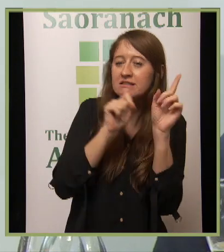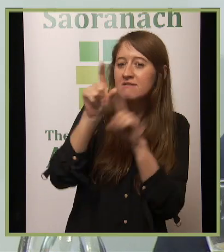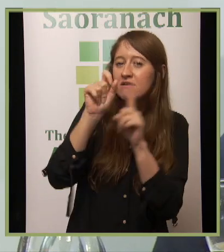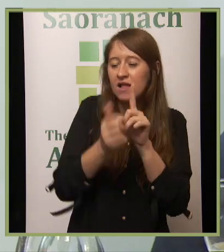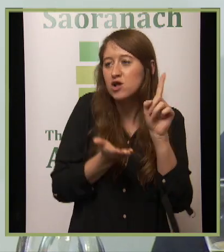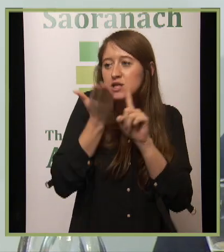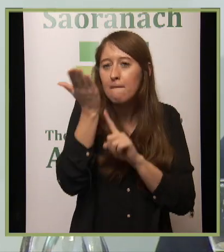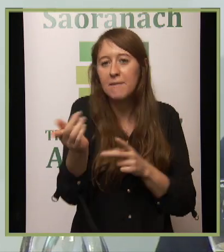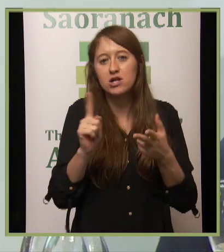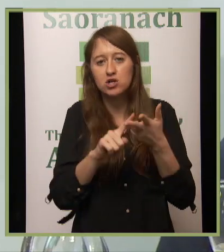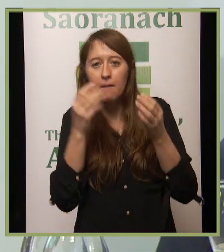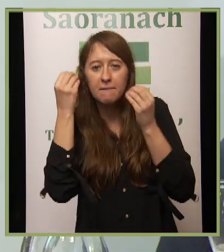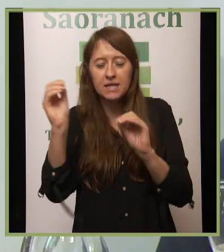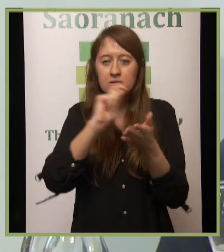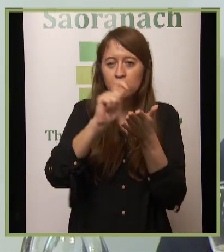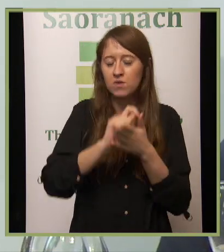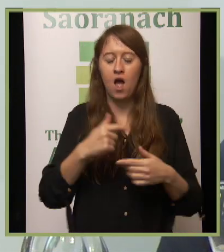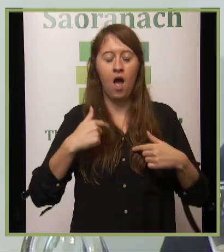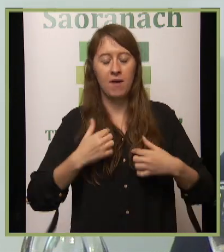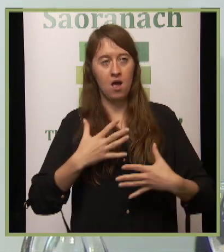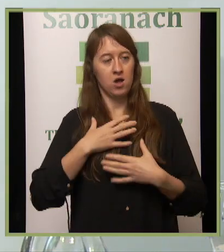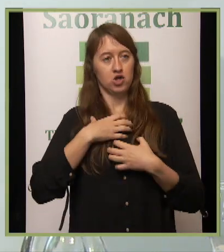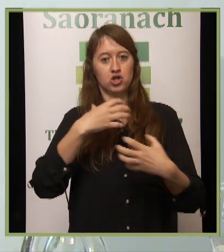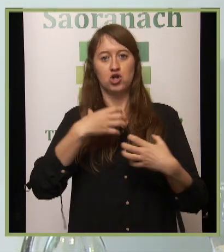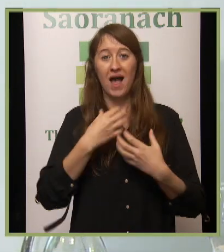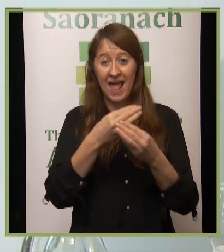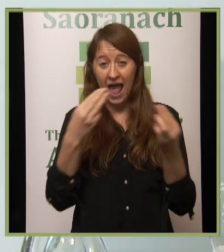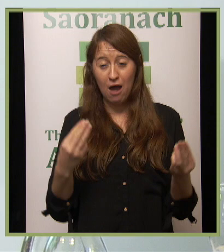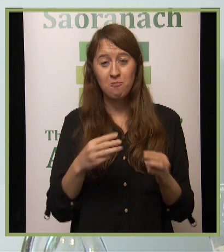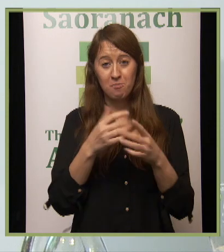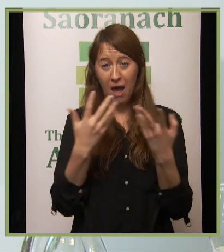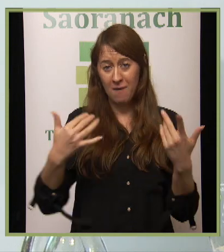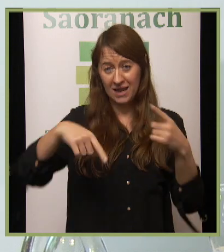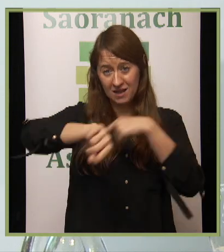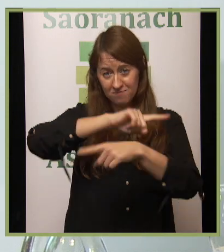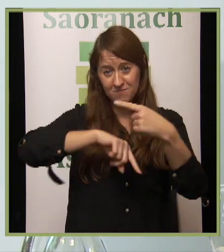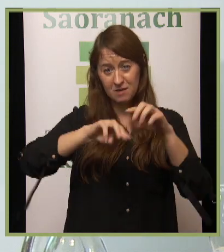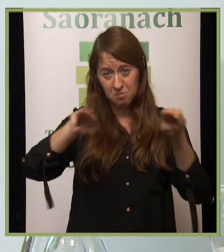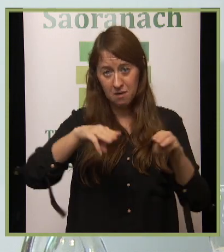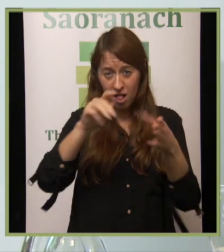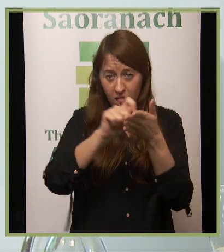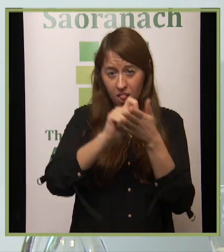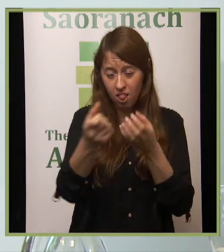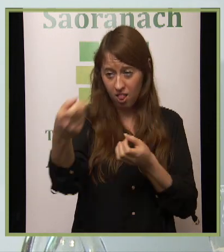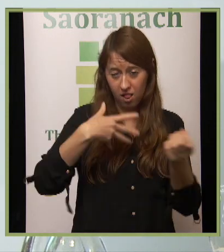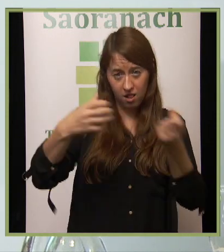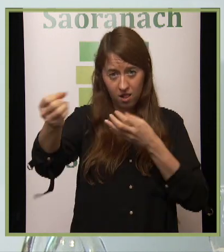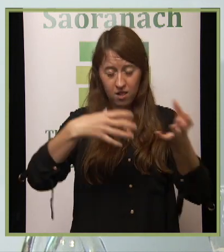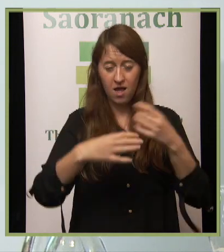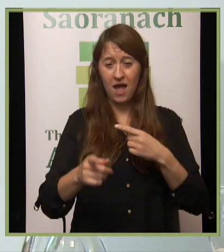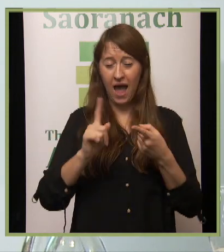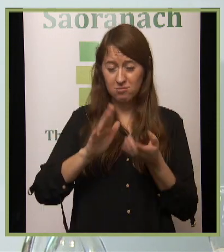this hugely important issue. Like, I was flabbergasted with the amount of submissions that we got in, and the breadth of them, and